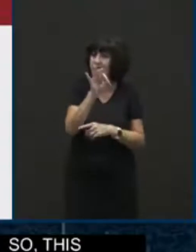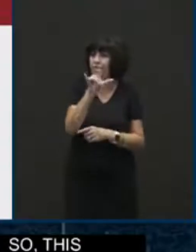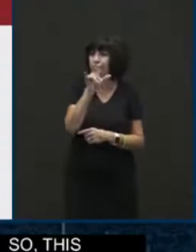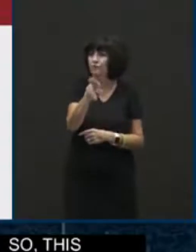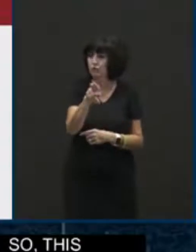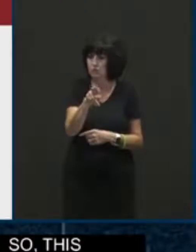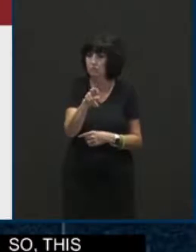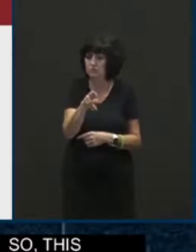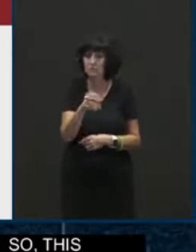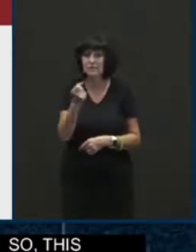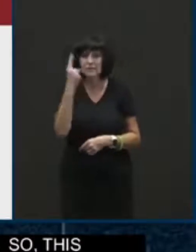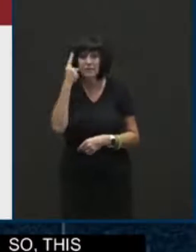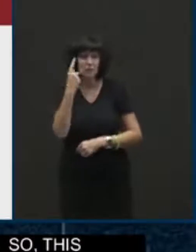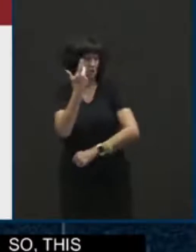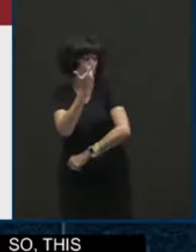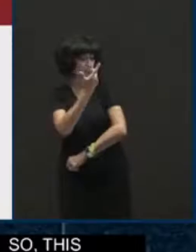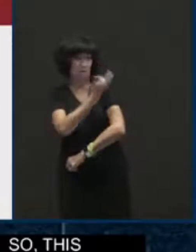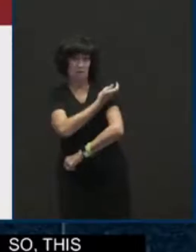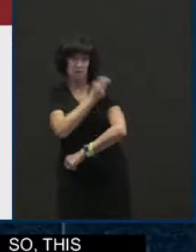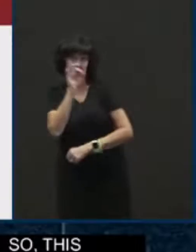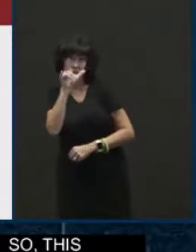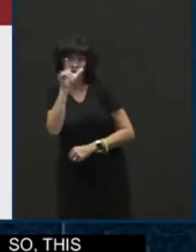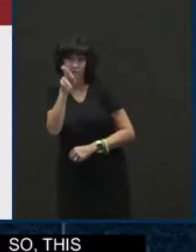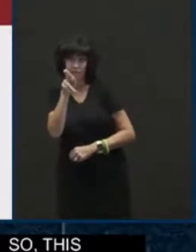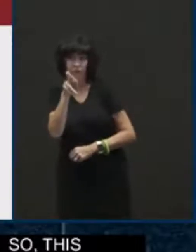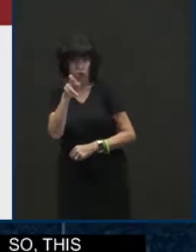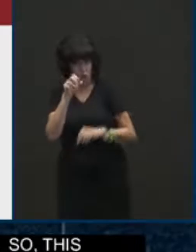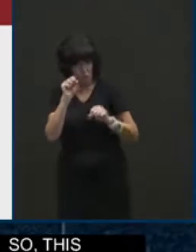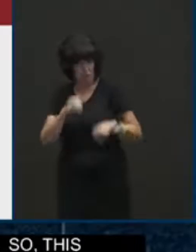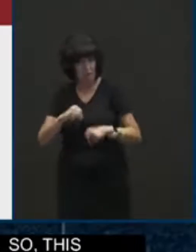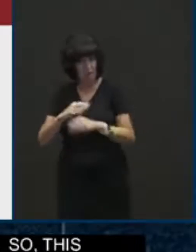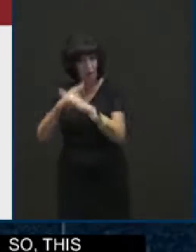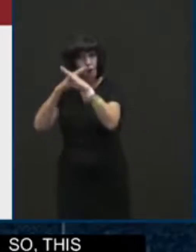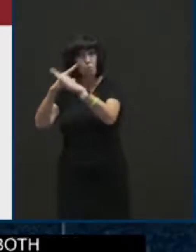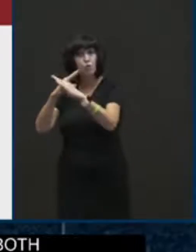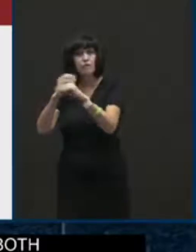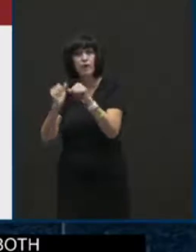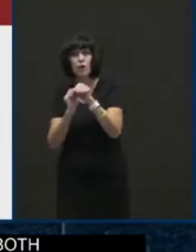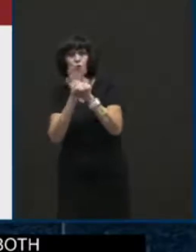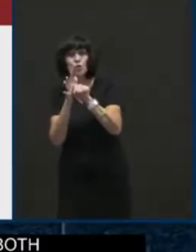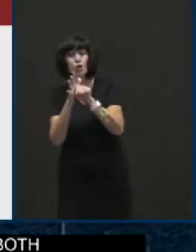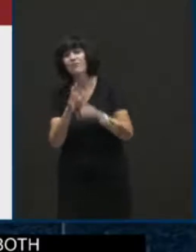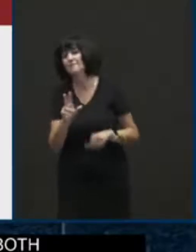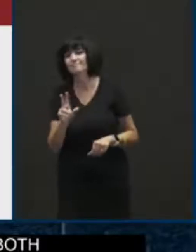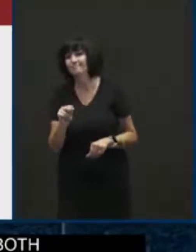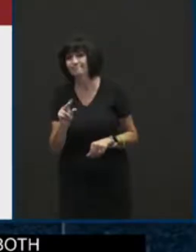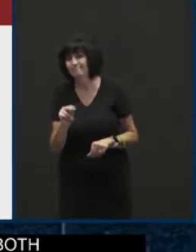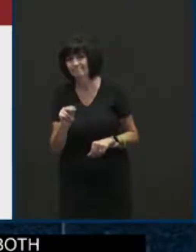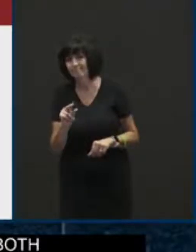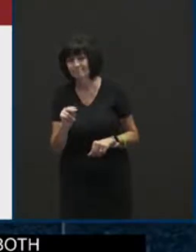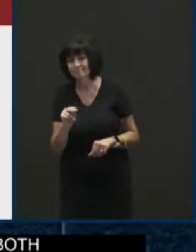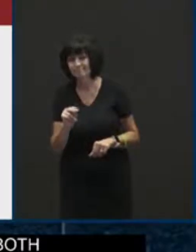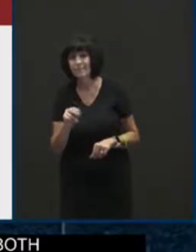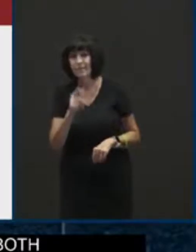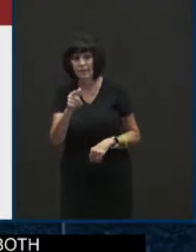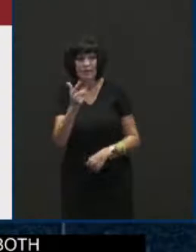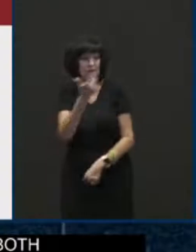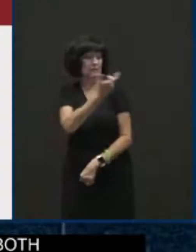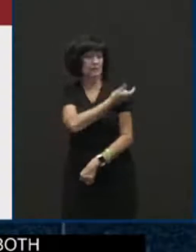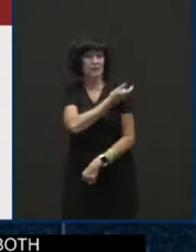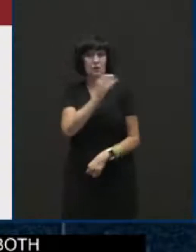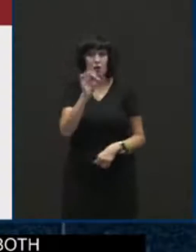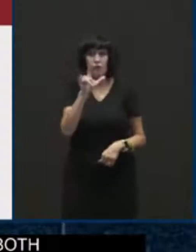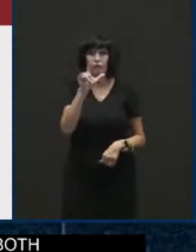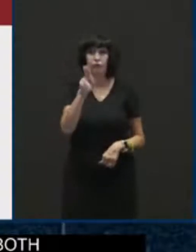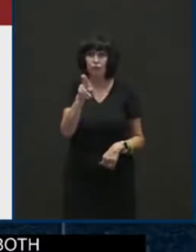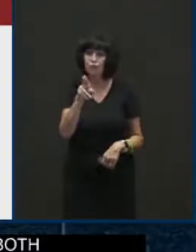from getting COVID, but it will lower your risk for illness. It lowers your risk for more severe illness, for needing to go